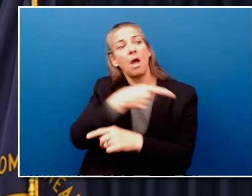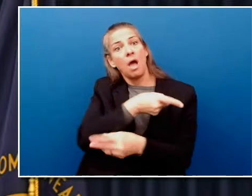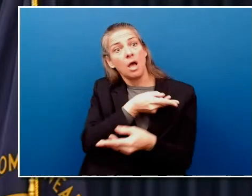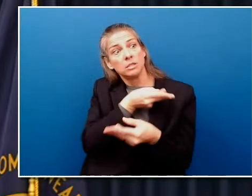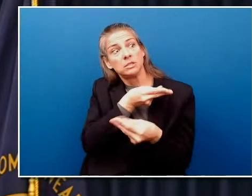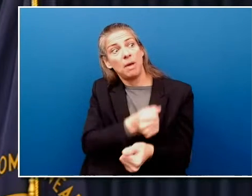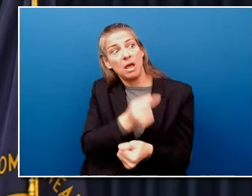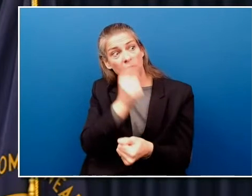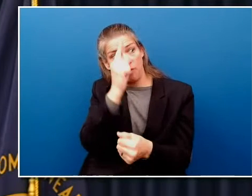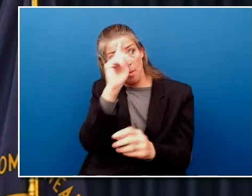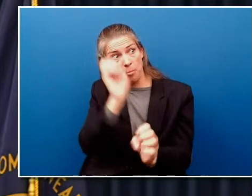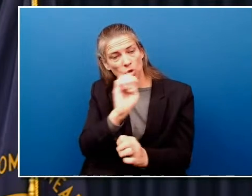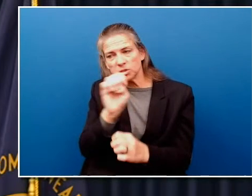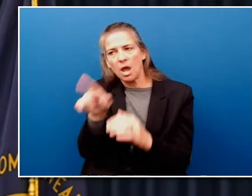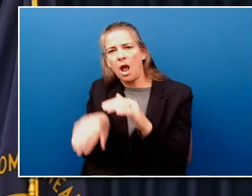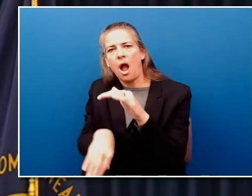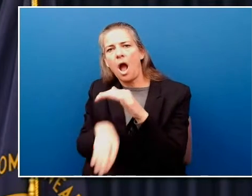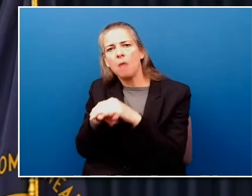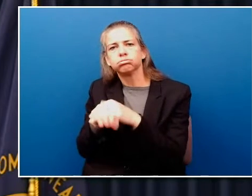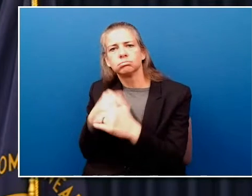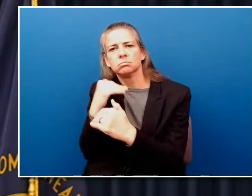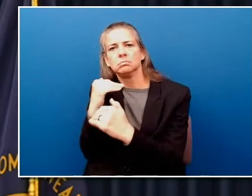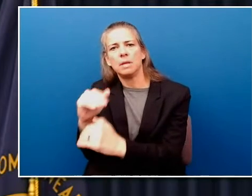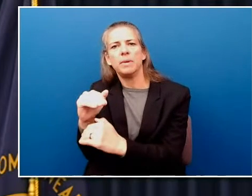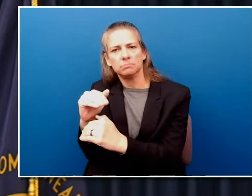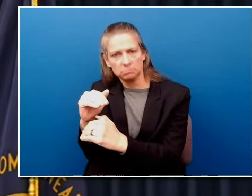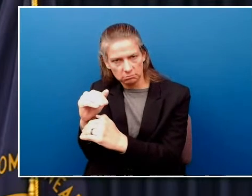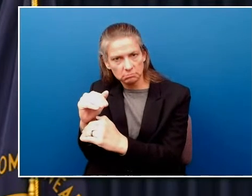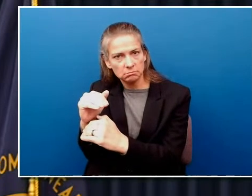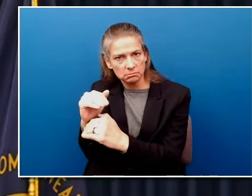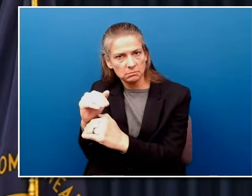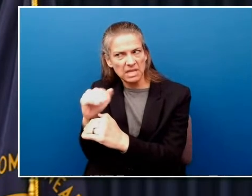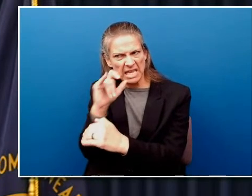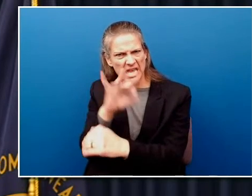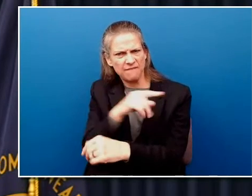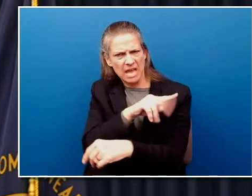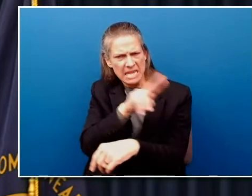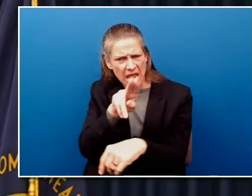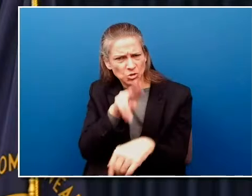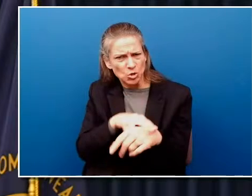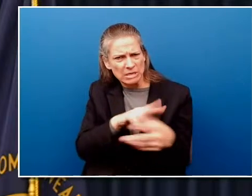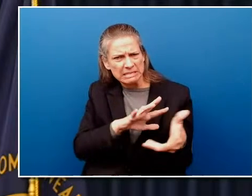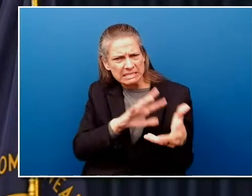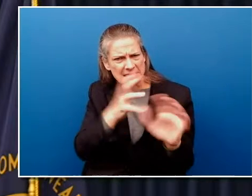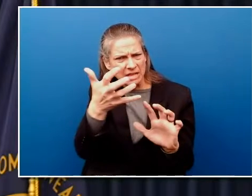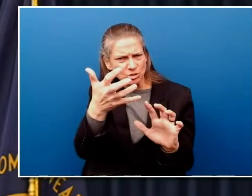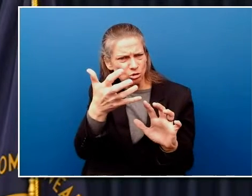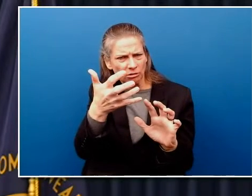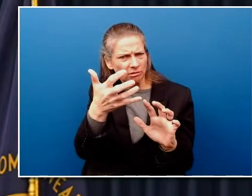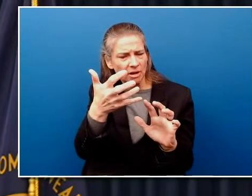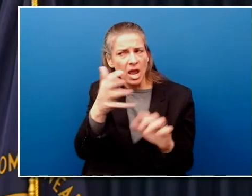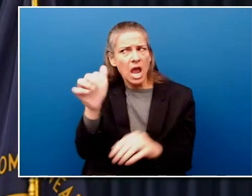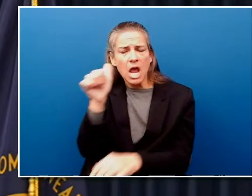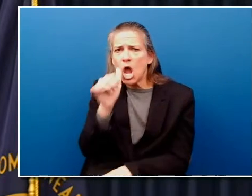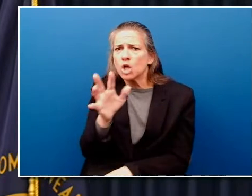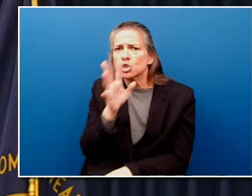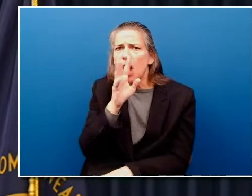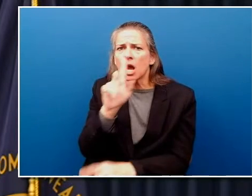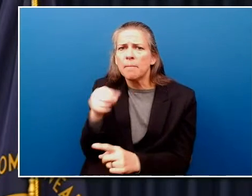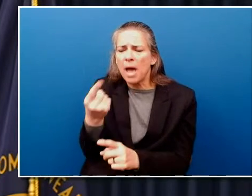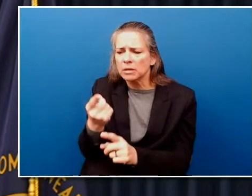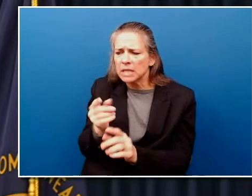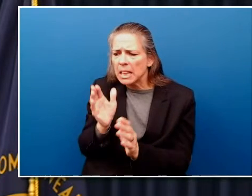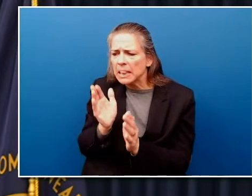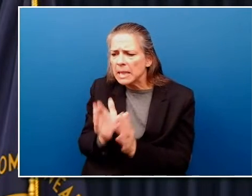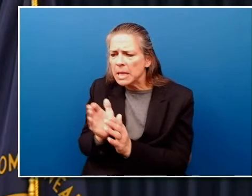or expend in response to a natural disaster, and not a limitation after any individual one, but over the course